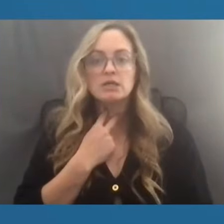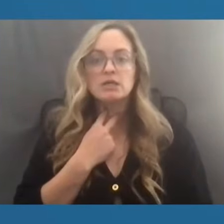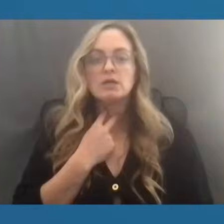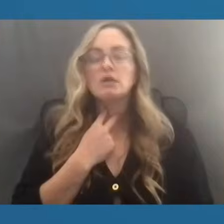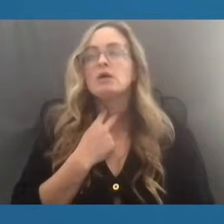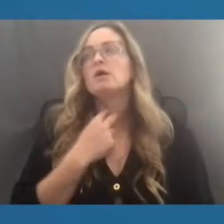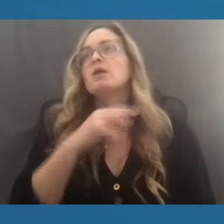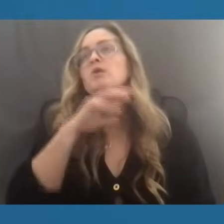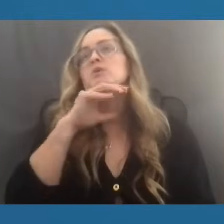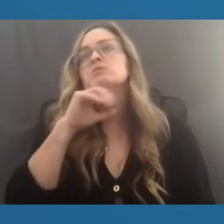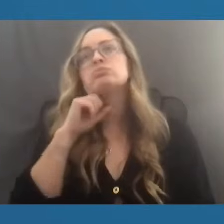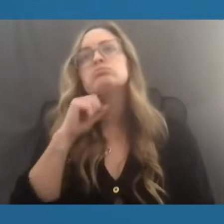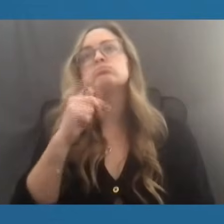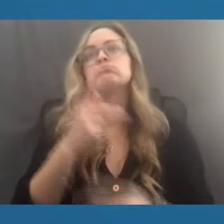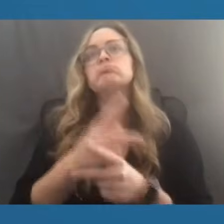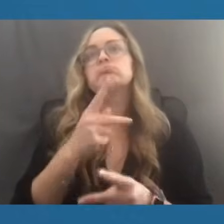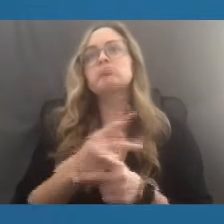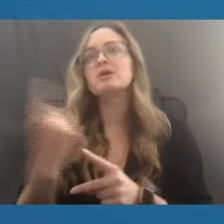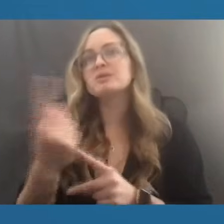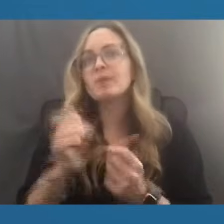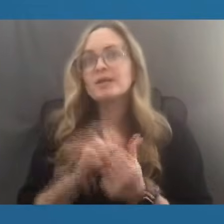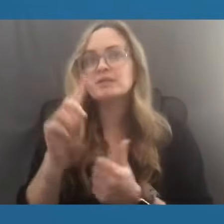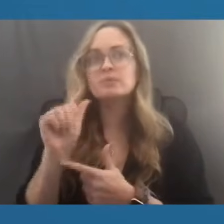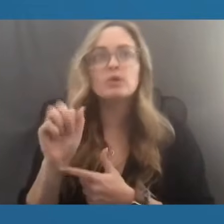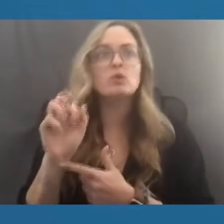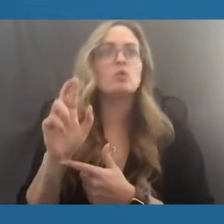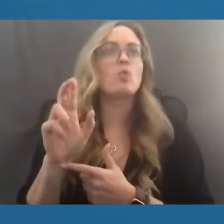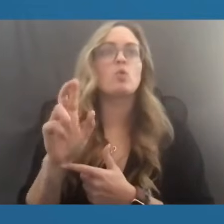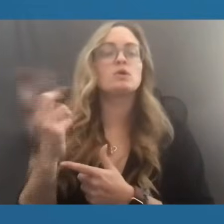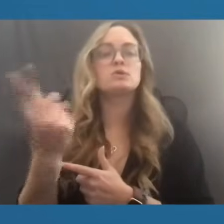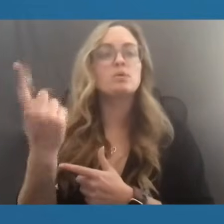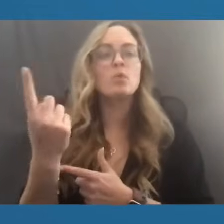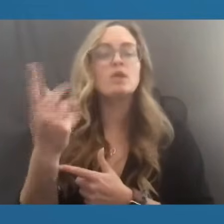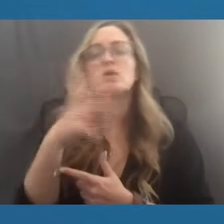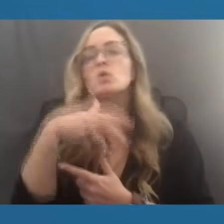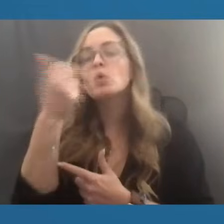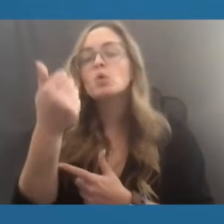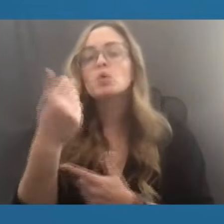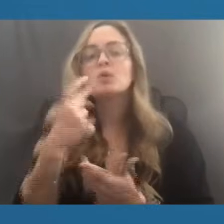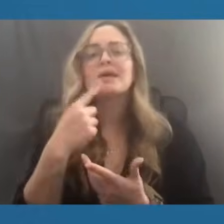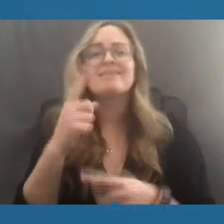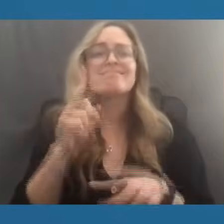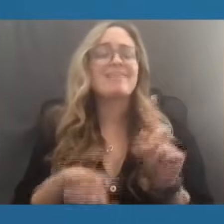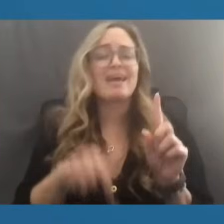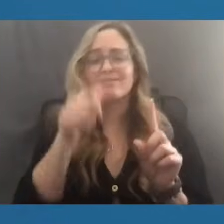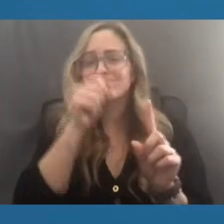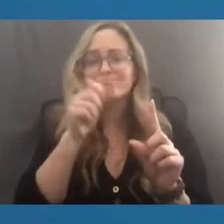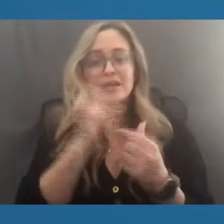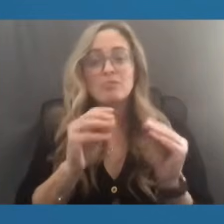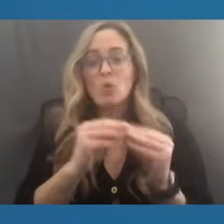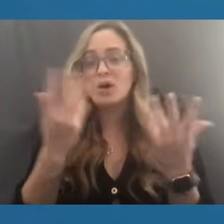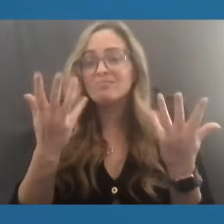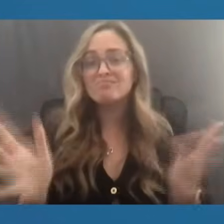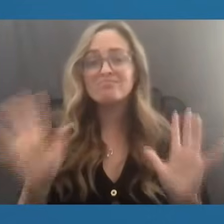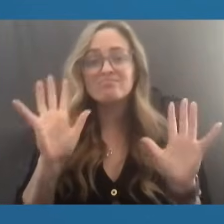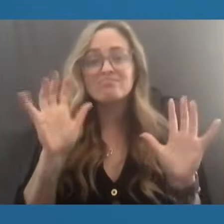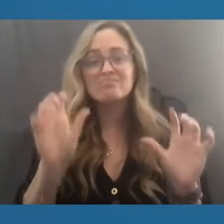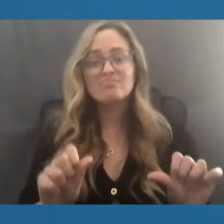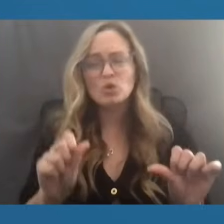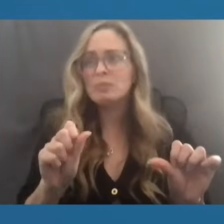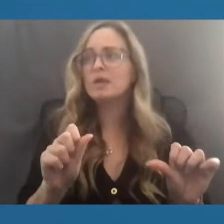care of someone with a disability or someone who was elderly and just said, I can't do it anymore. That there could be